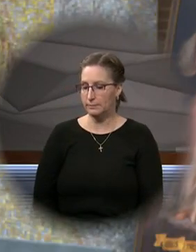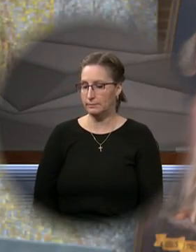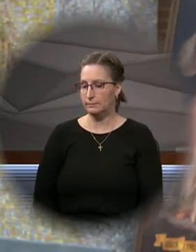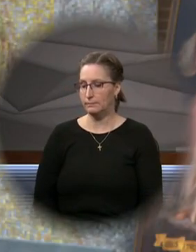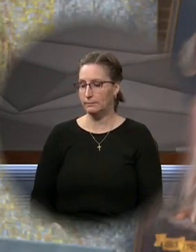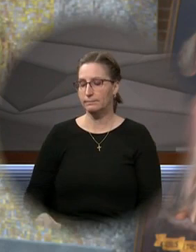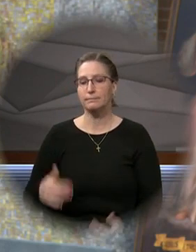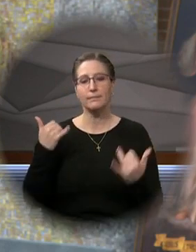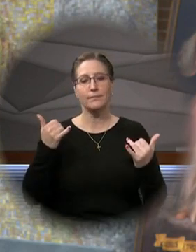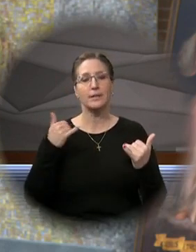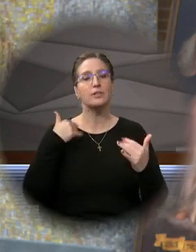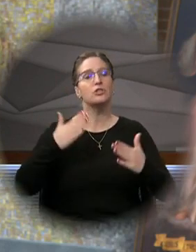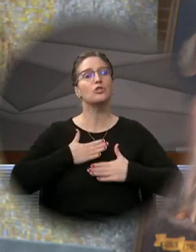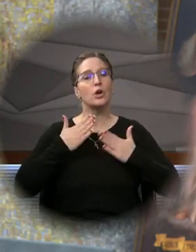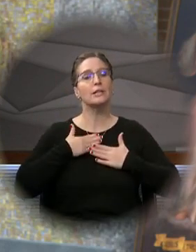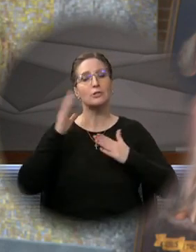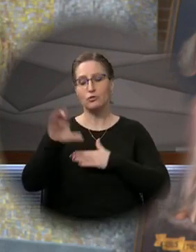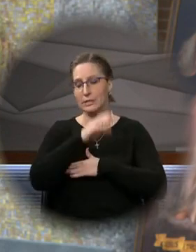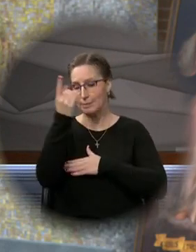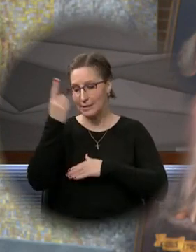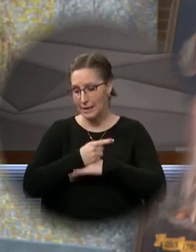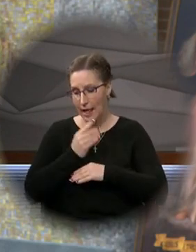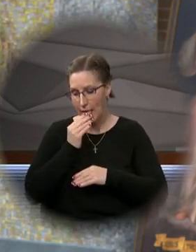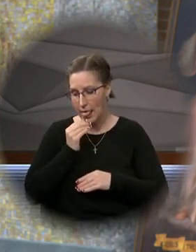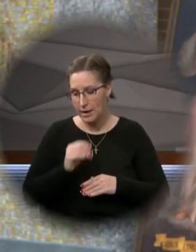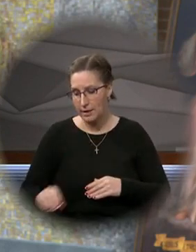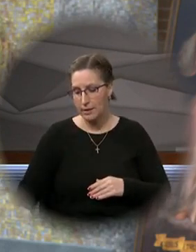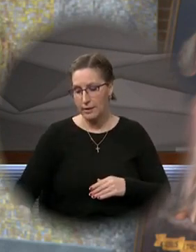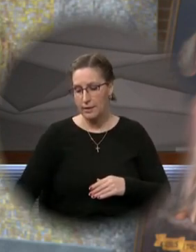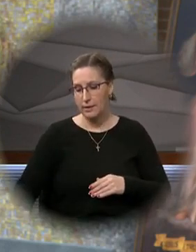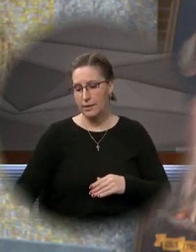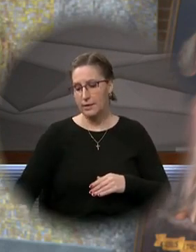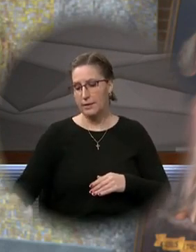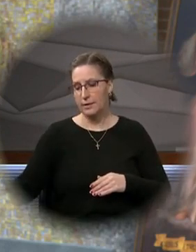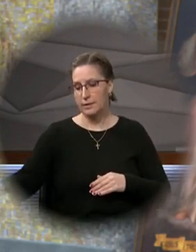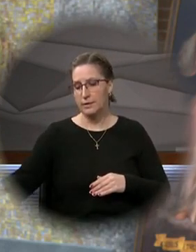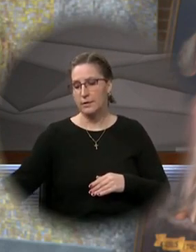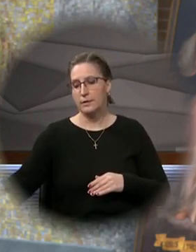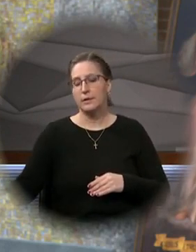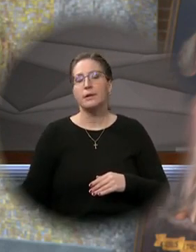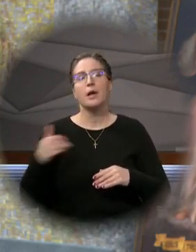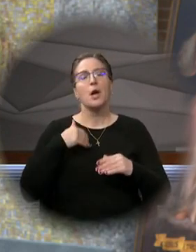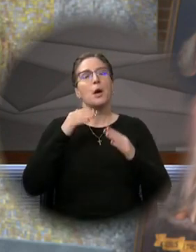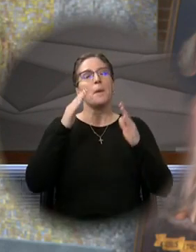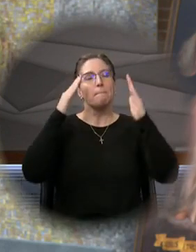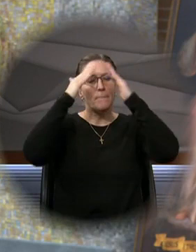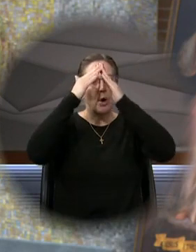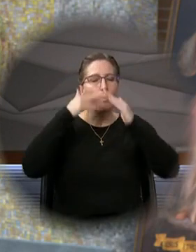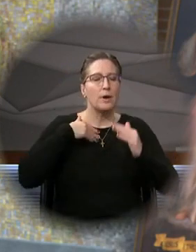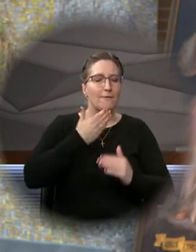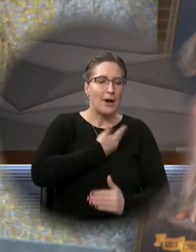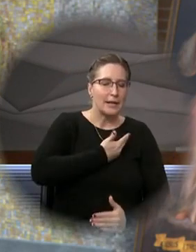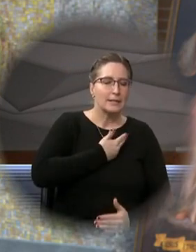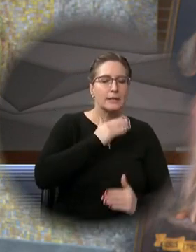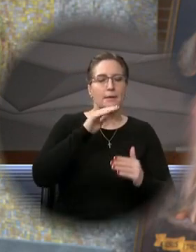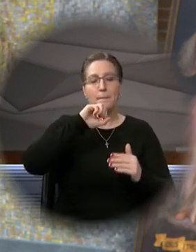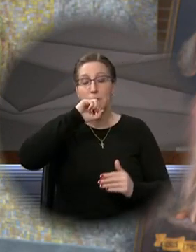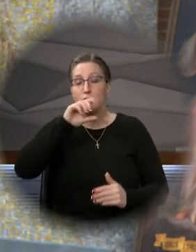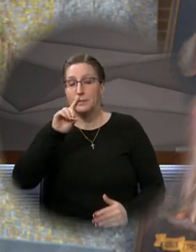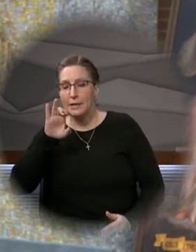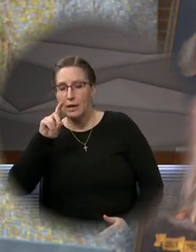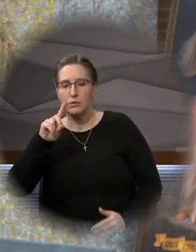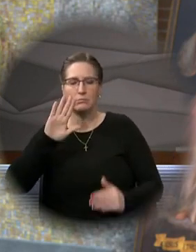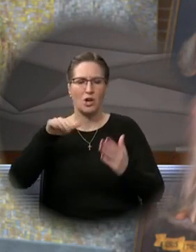On this joyous Christmas day, may Pope Francis, Bishop Donald, and all faith ministers